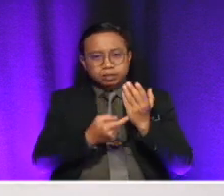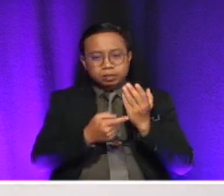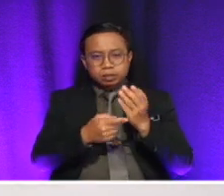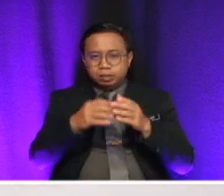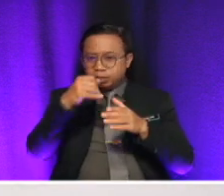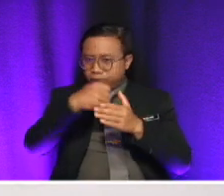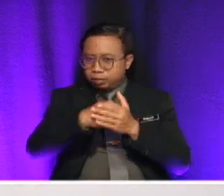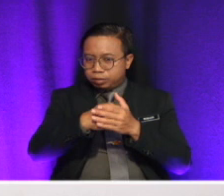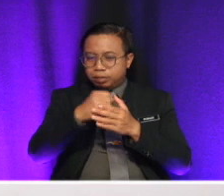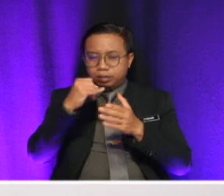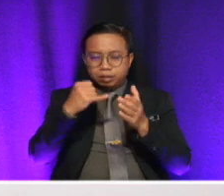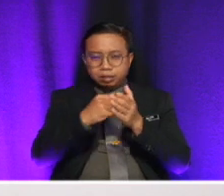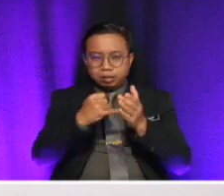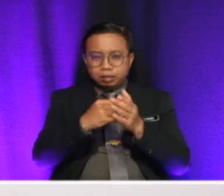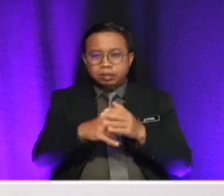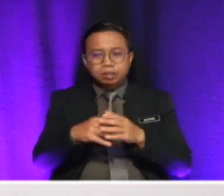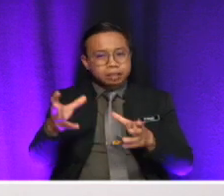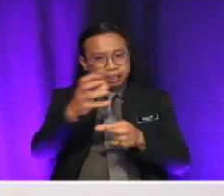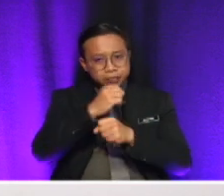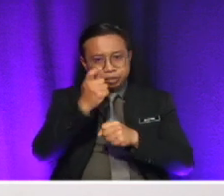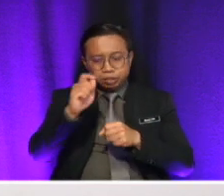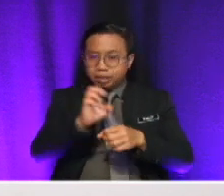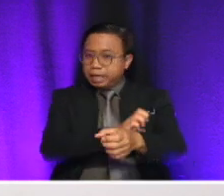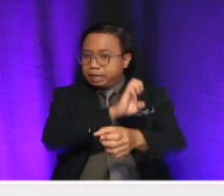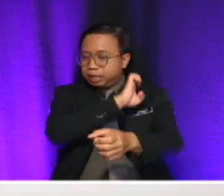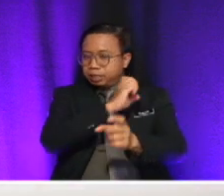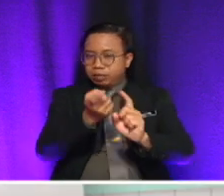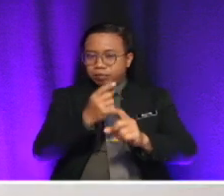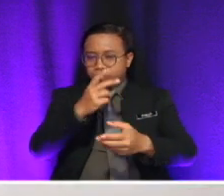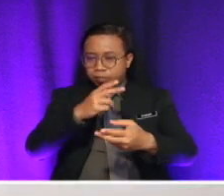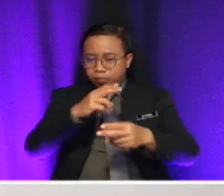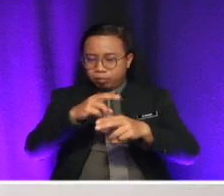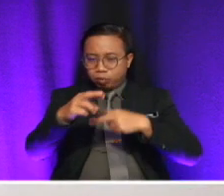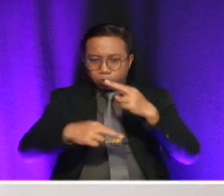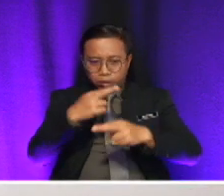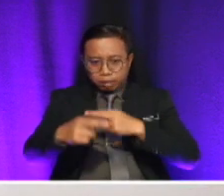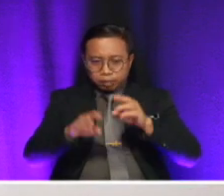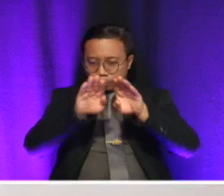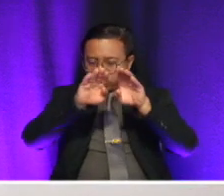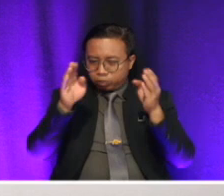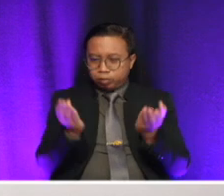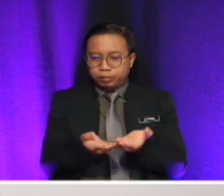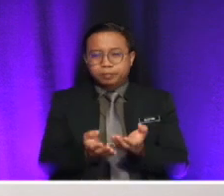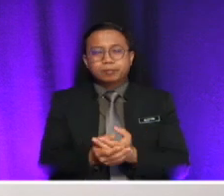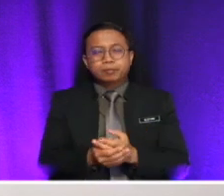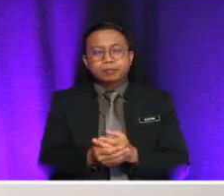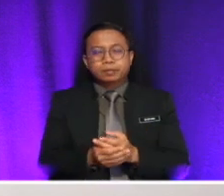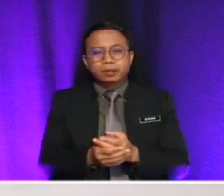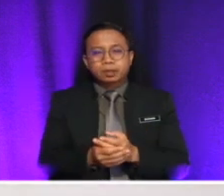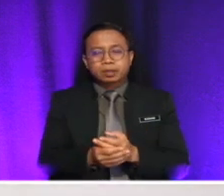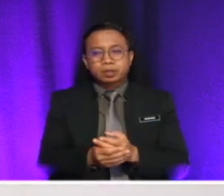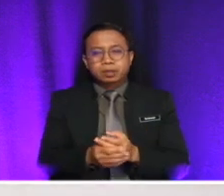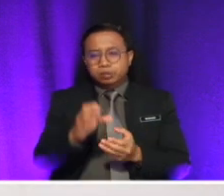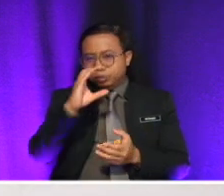it, there is a mechanism that captures the energy from the rolling and bouncing that occurs during the football game, which is C.